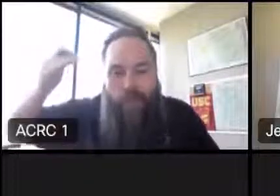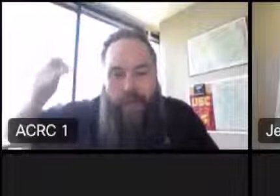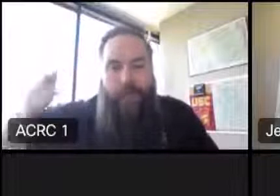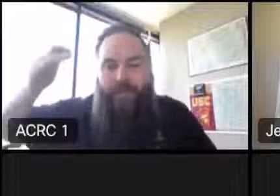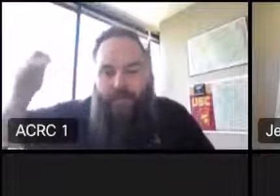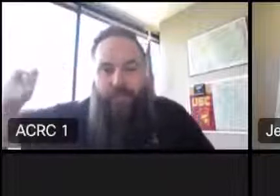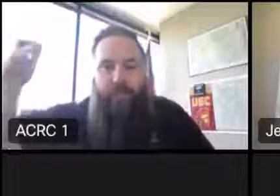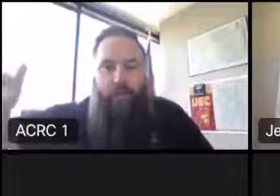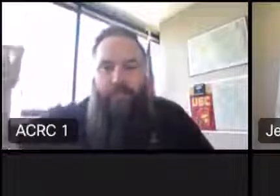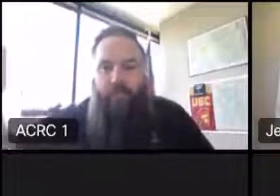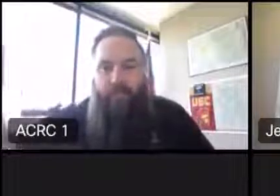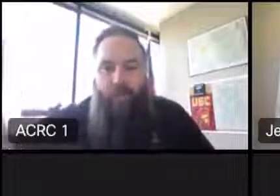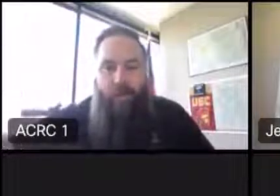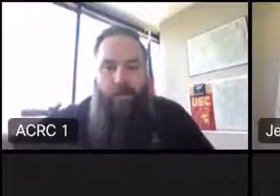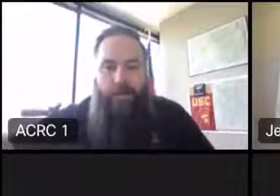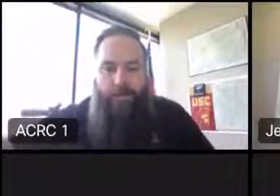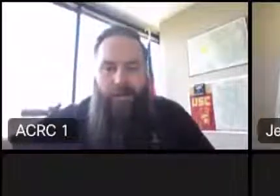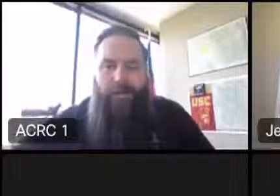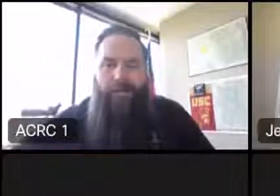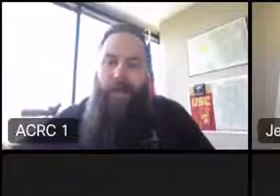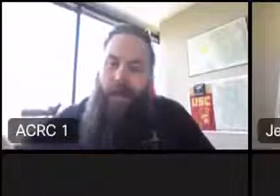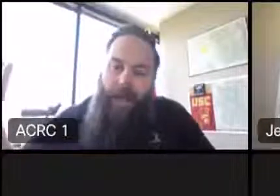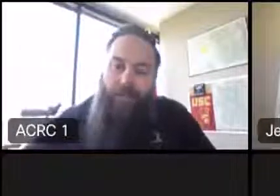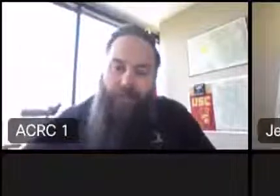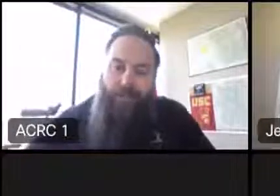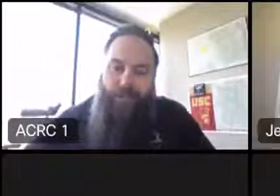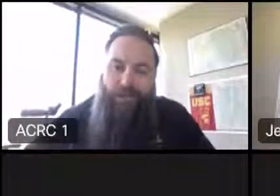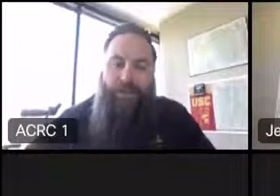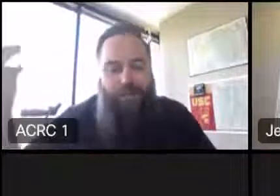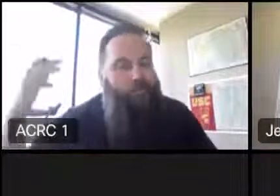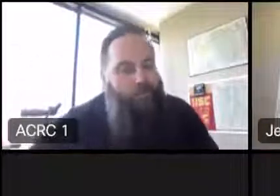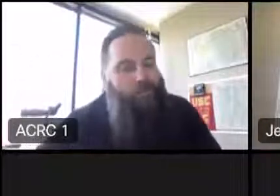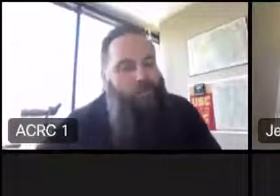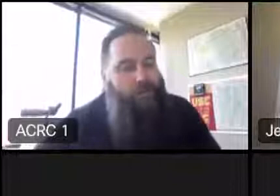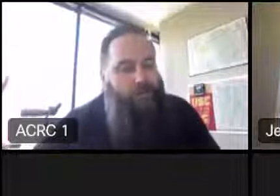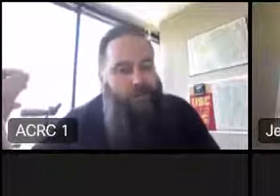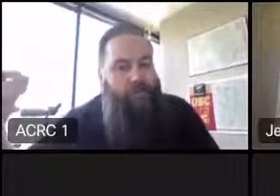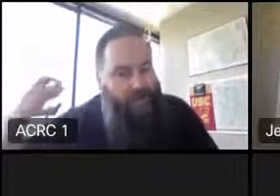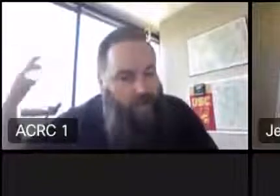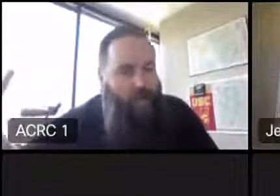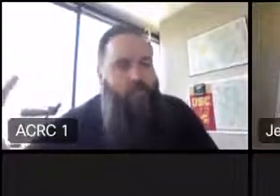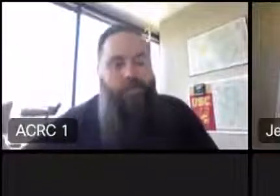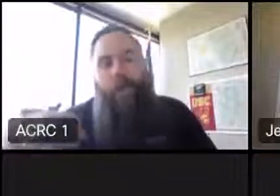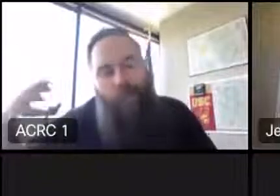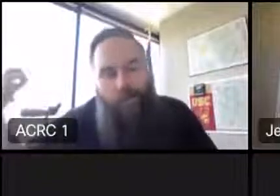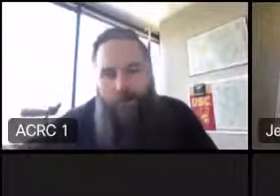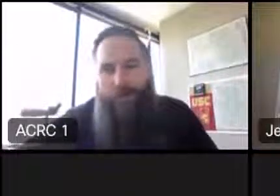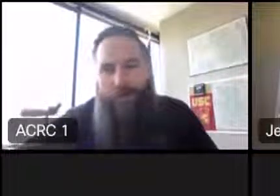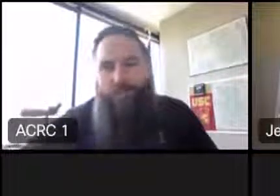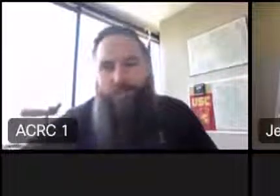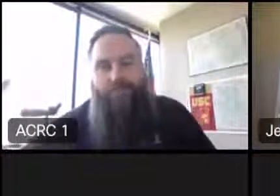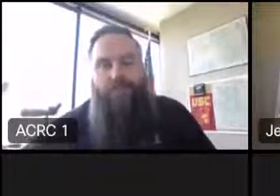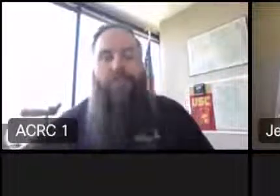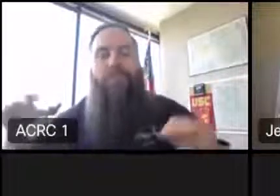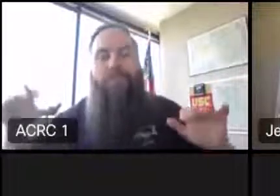we plan on specifically what topics we are going to discuss. As I mentioned, though, I did have an opportunity to meet statewide with the other community